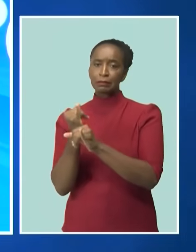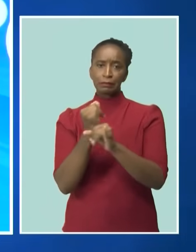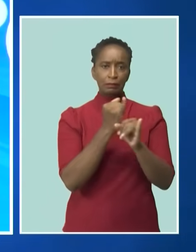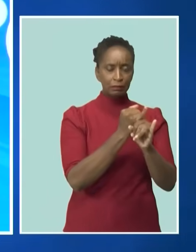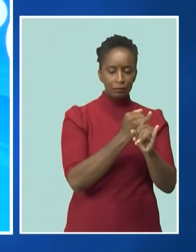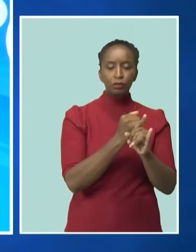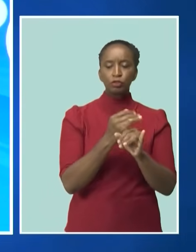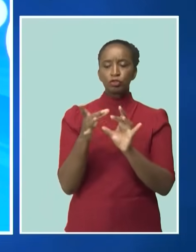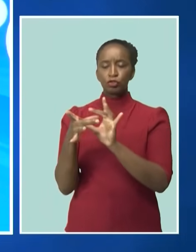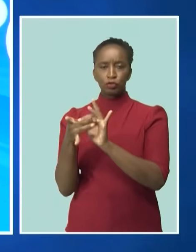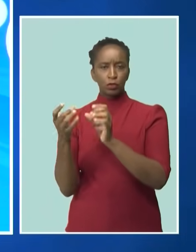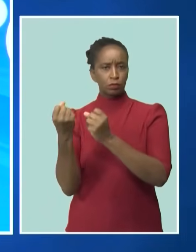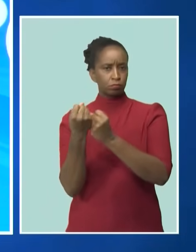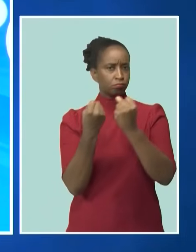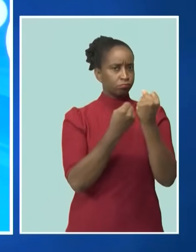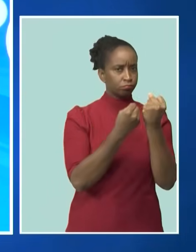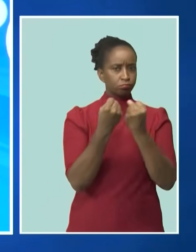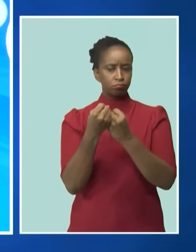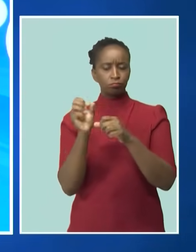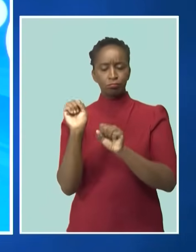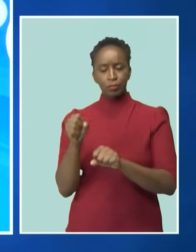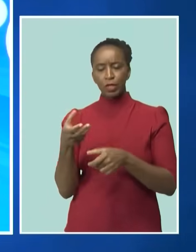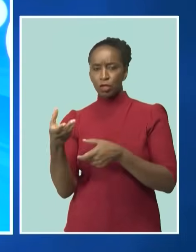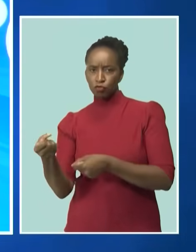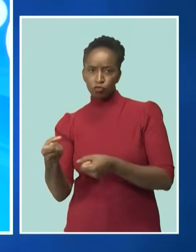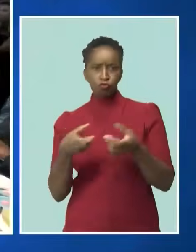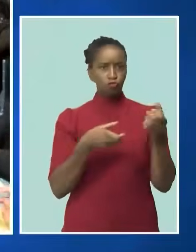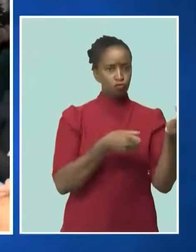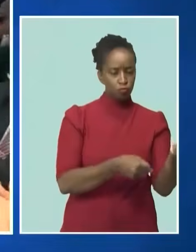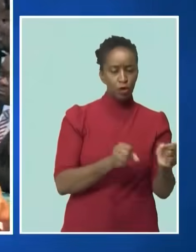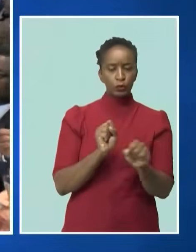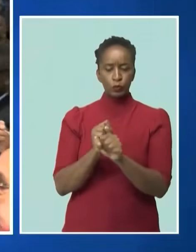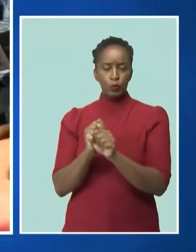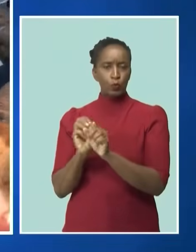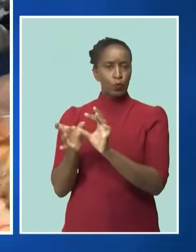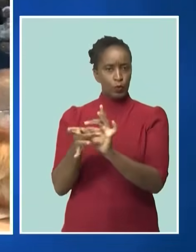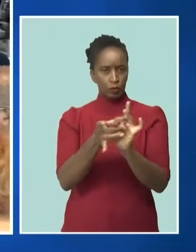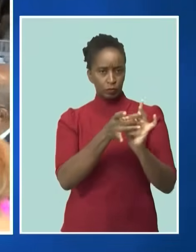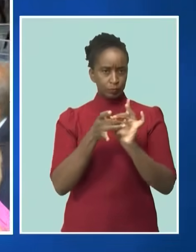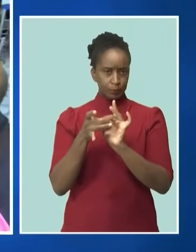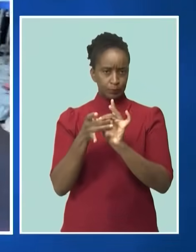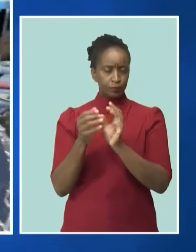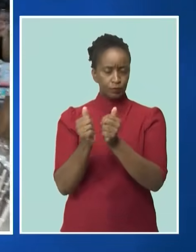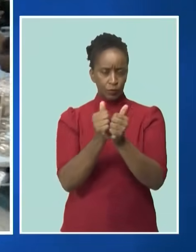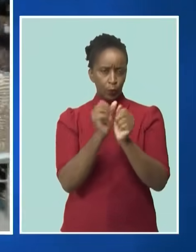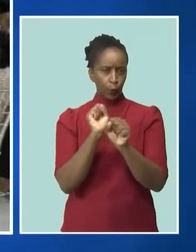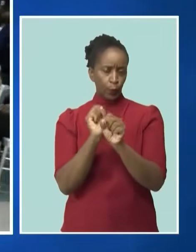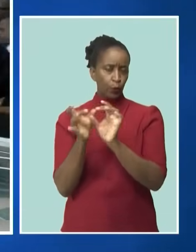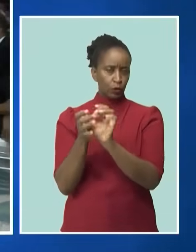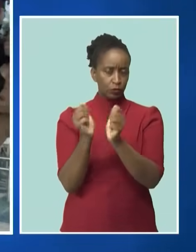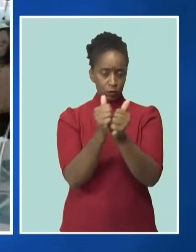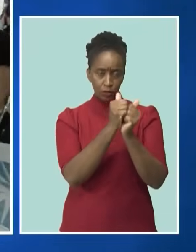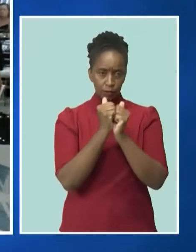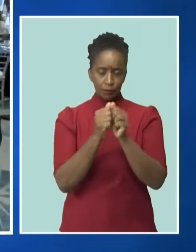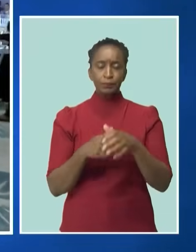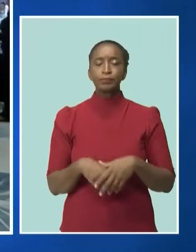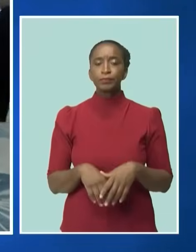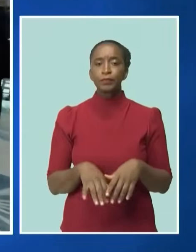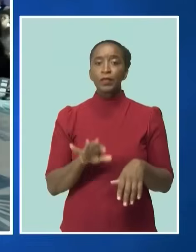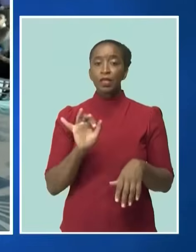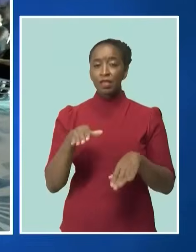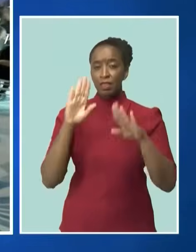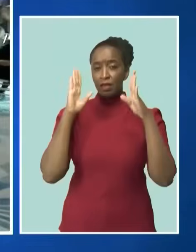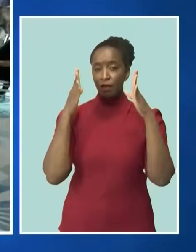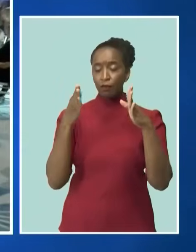synergies, and drive shared progress. Citing the theme for the bicentennial, collaborate, advocate, and